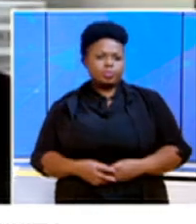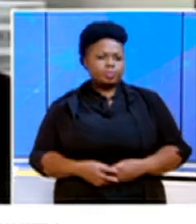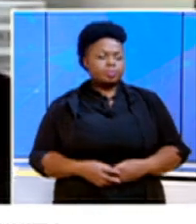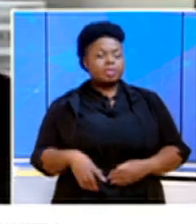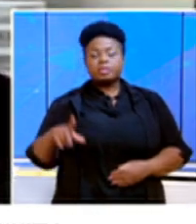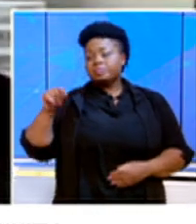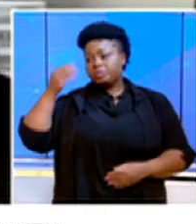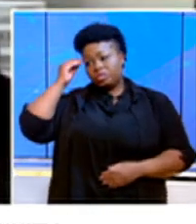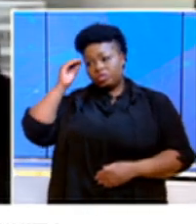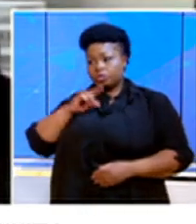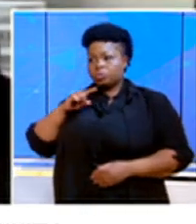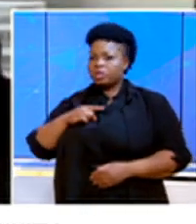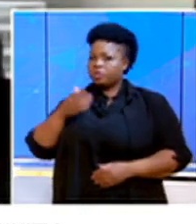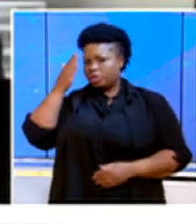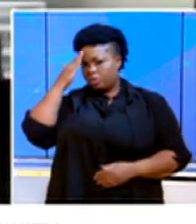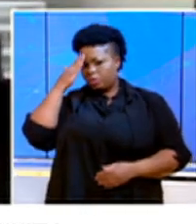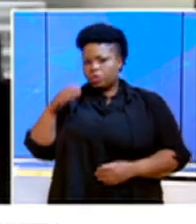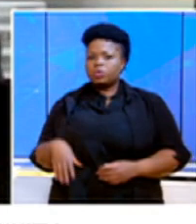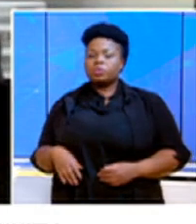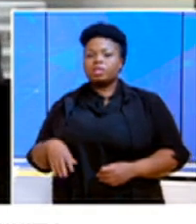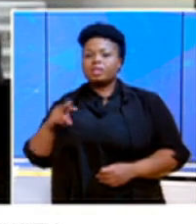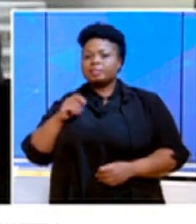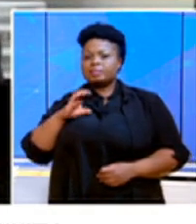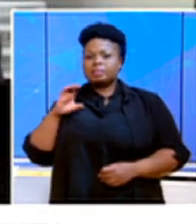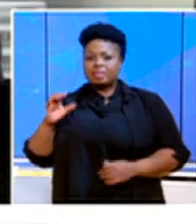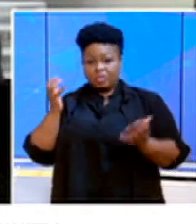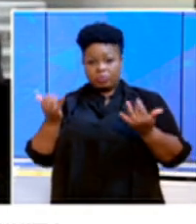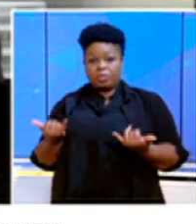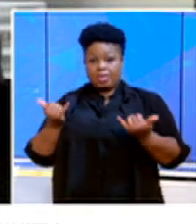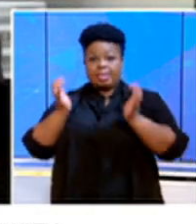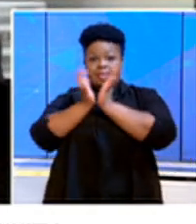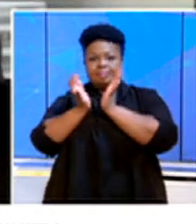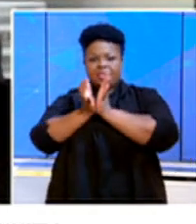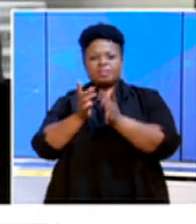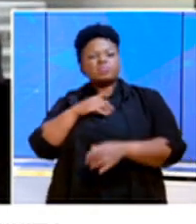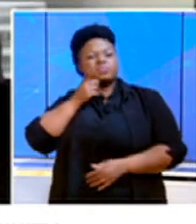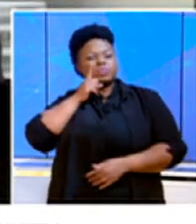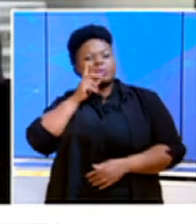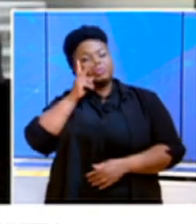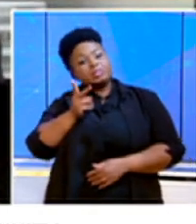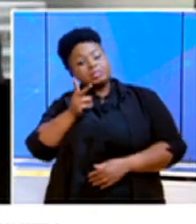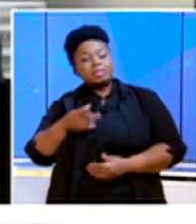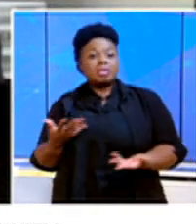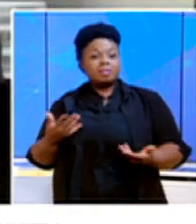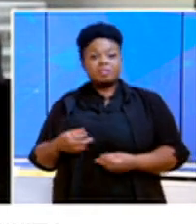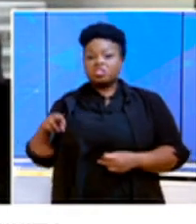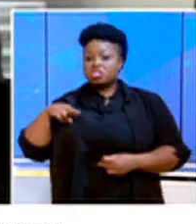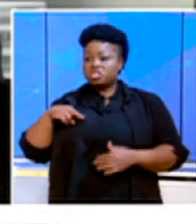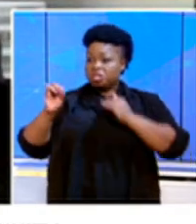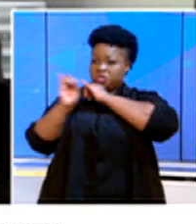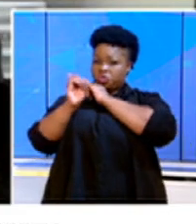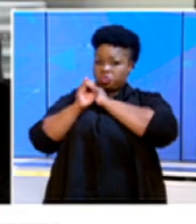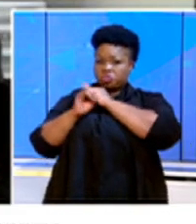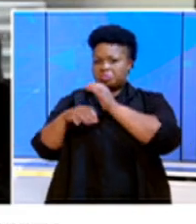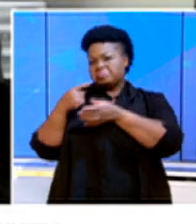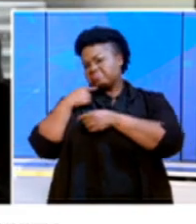interesting to see, because we do know that the Command Council are meeting today, so we'll see what the outcomes are. A lot of religious institutions are asking